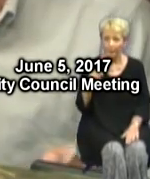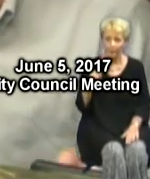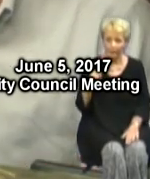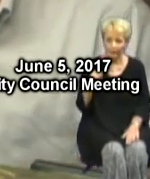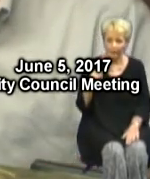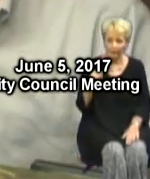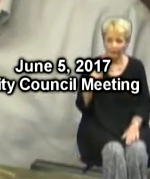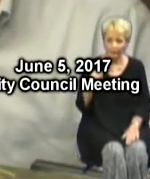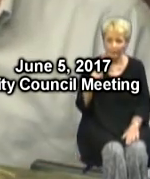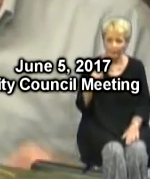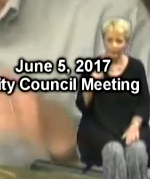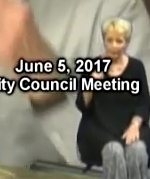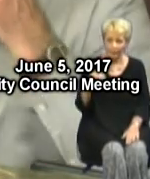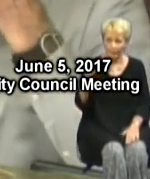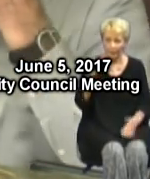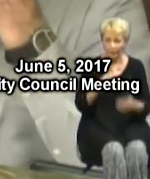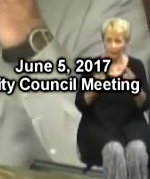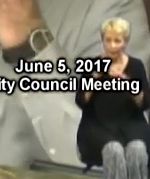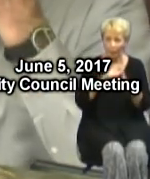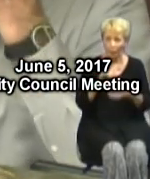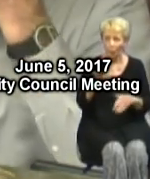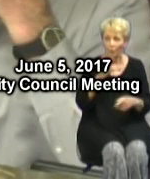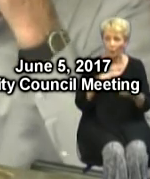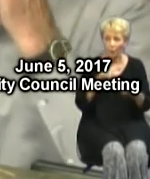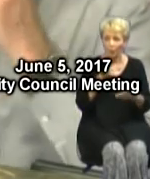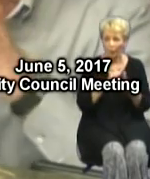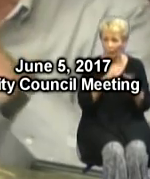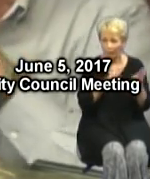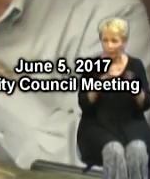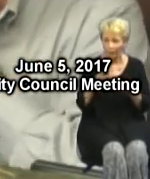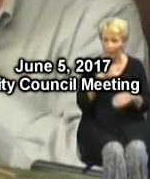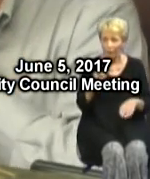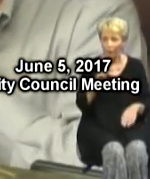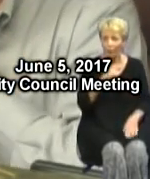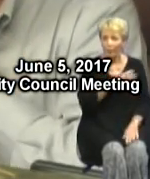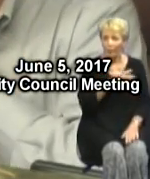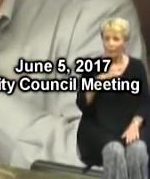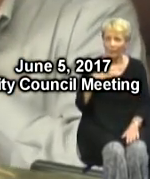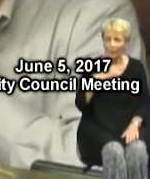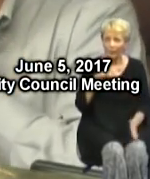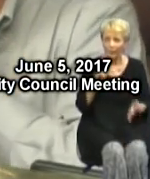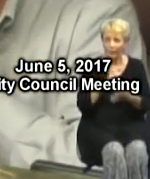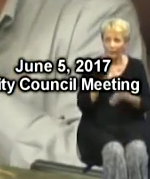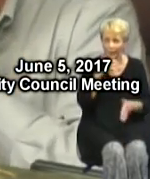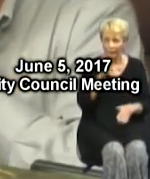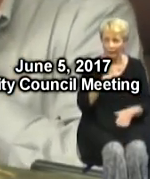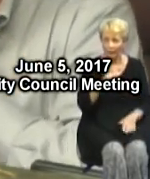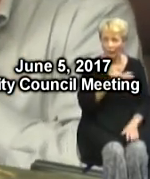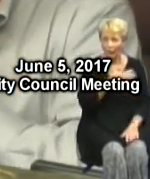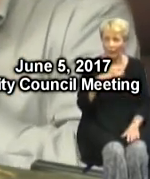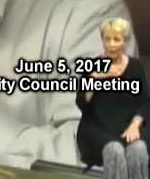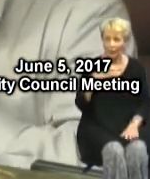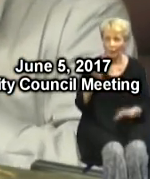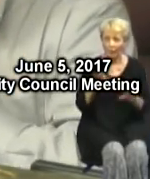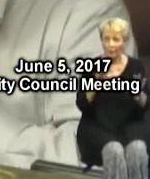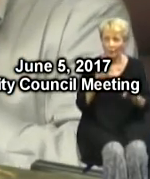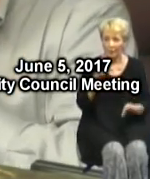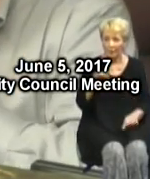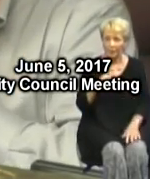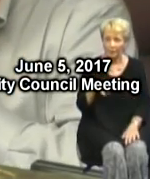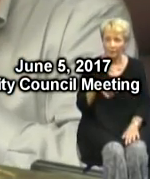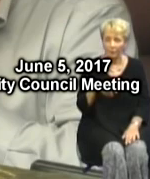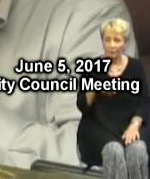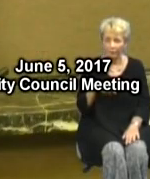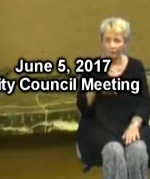3rd, 2018. Next, we have consideration of appointments to the Planning and Zoning Commission, and this is a council appointment. Mm-hmm. Sally? It